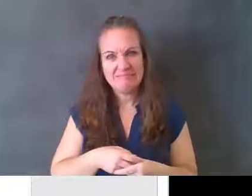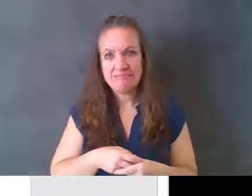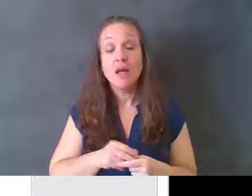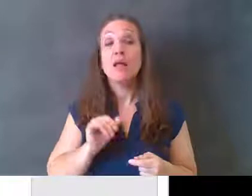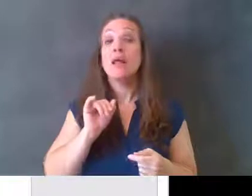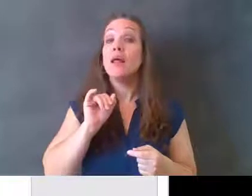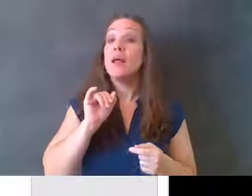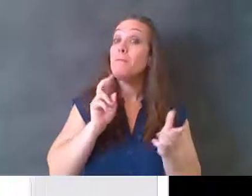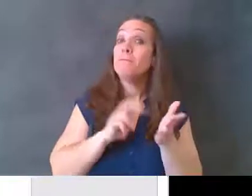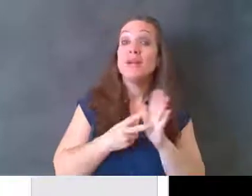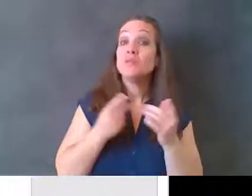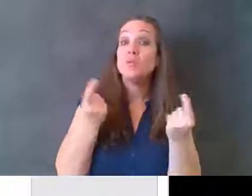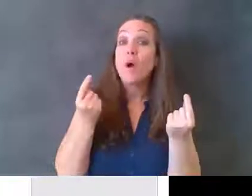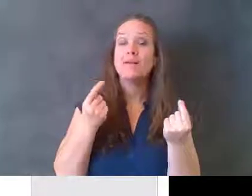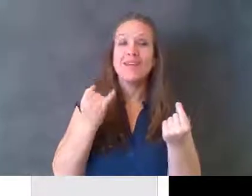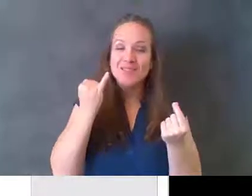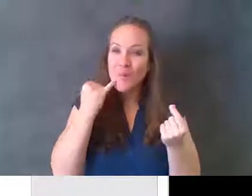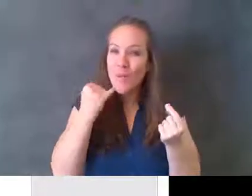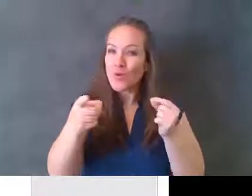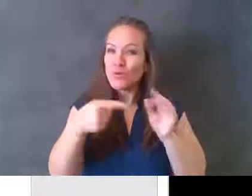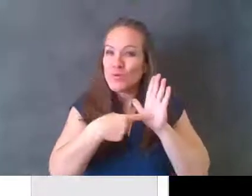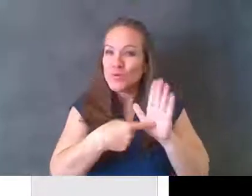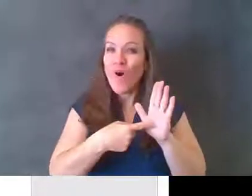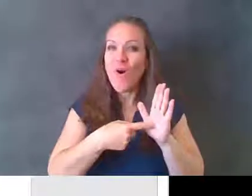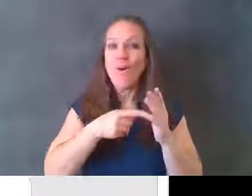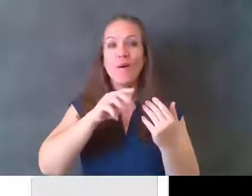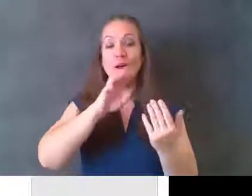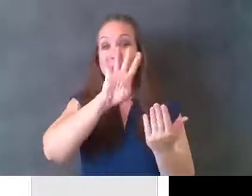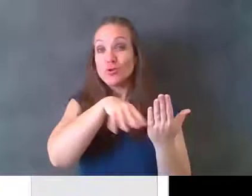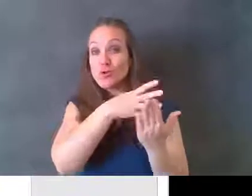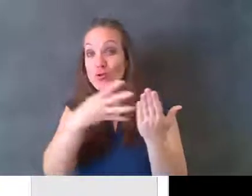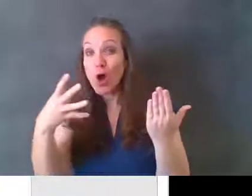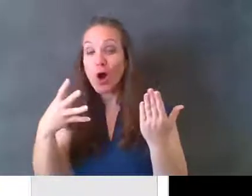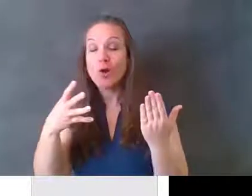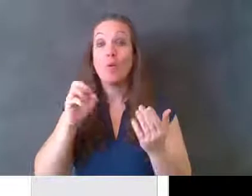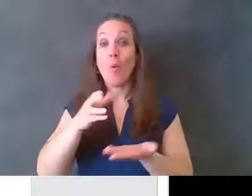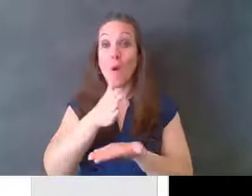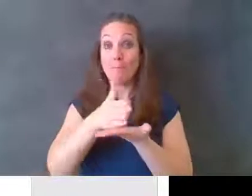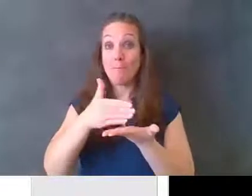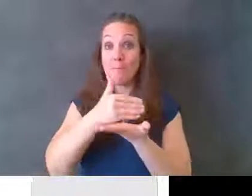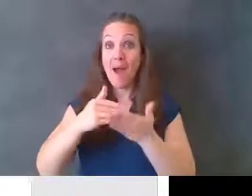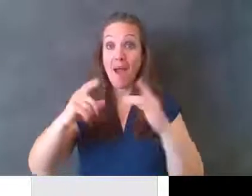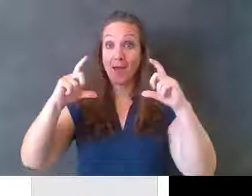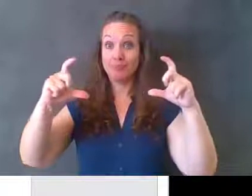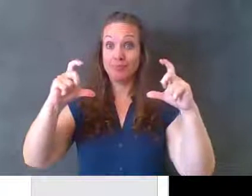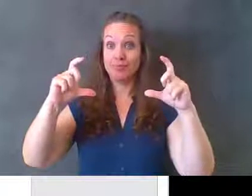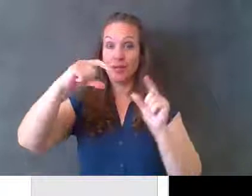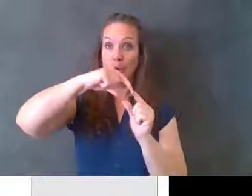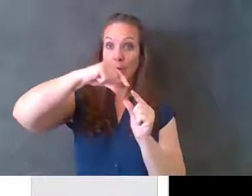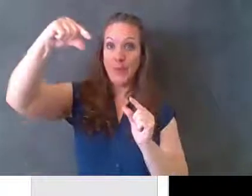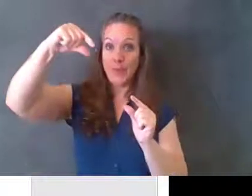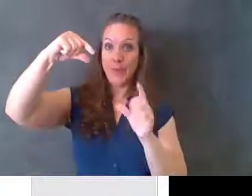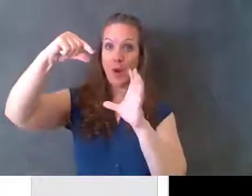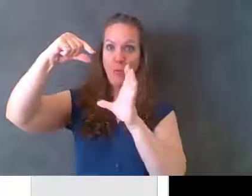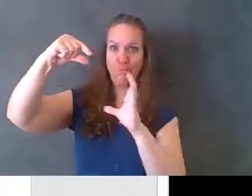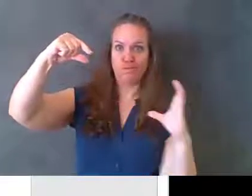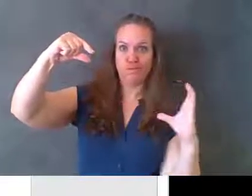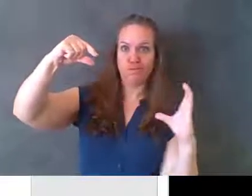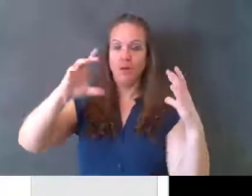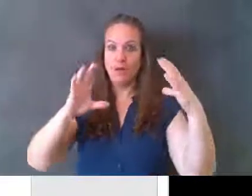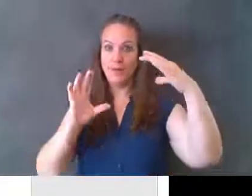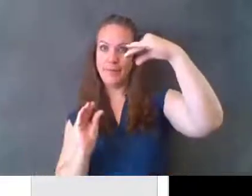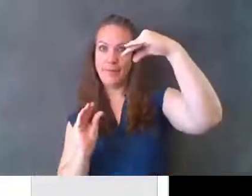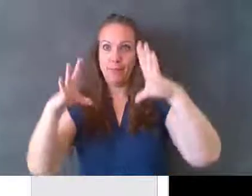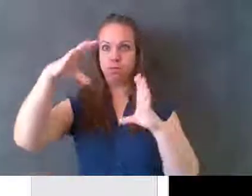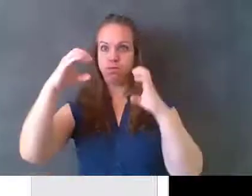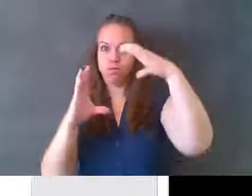thinking of like charts and pie graphs where we have things broken out by color and this section of the pie graph is